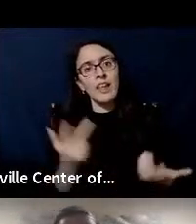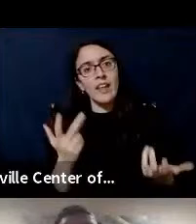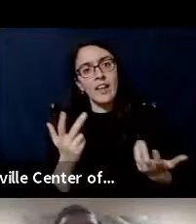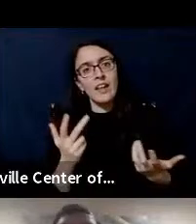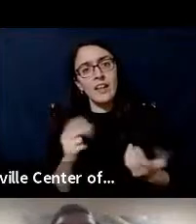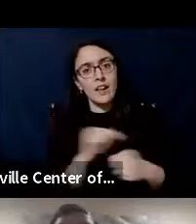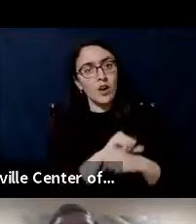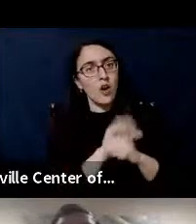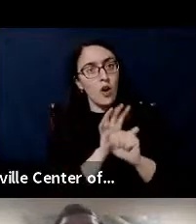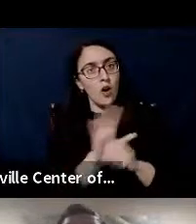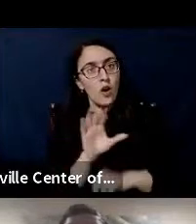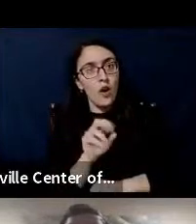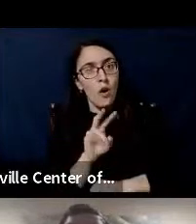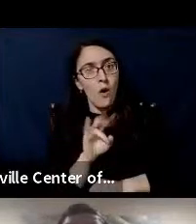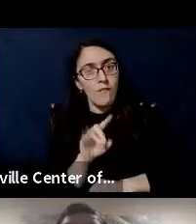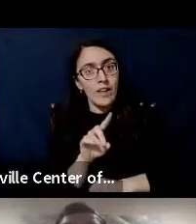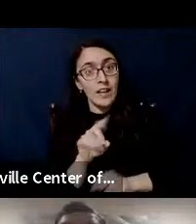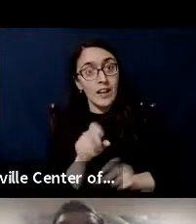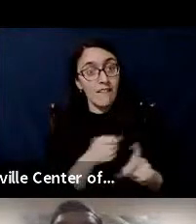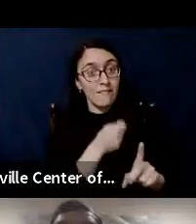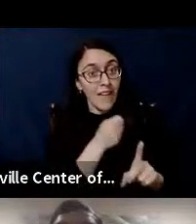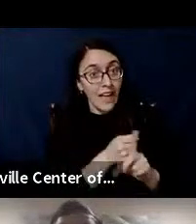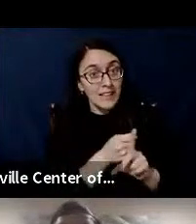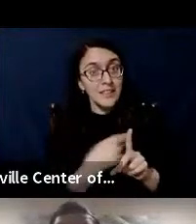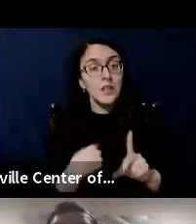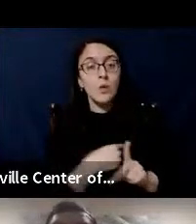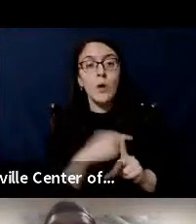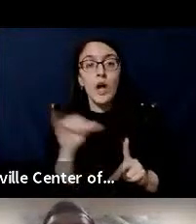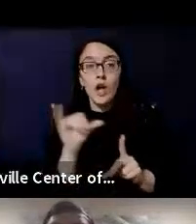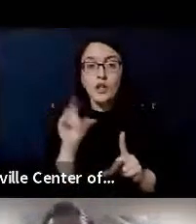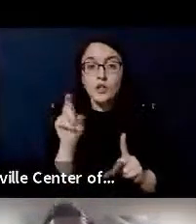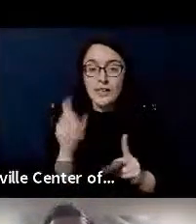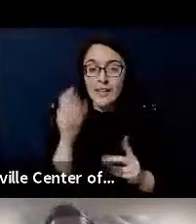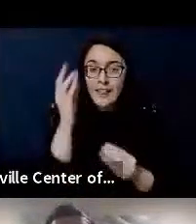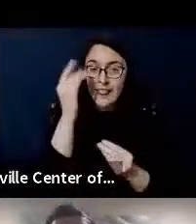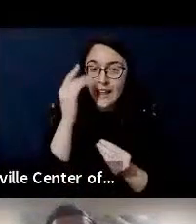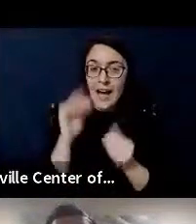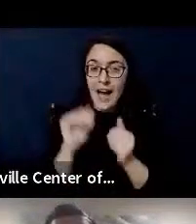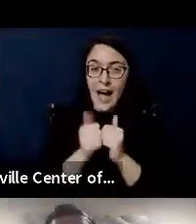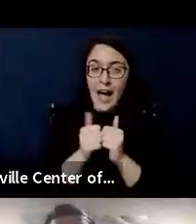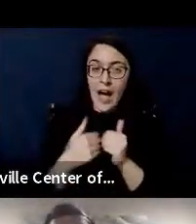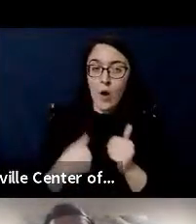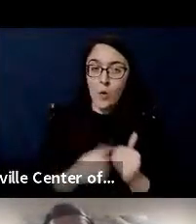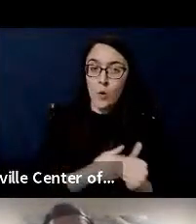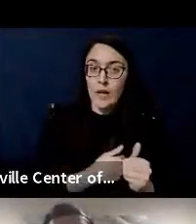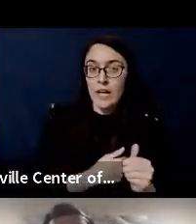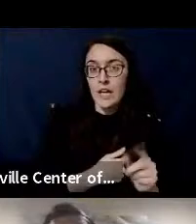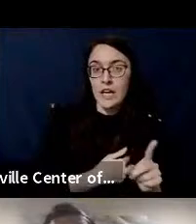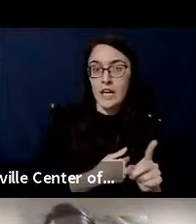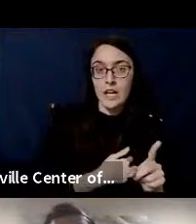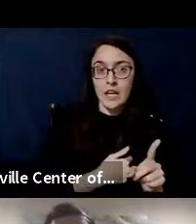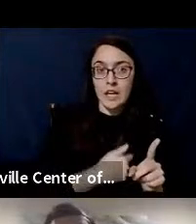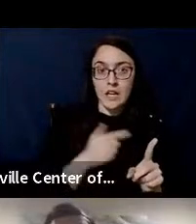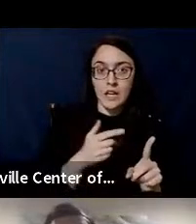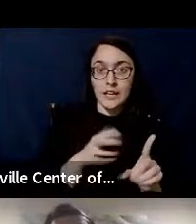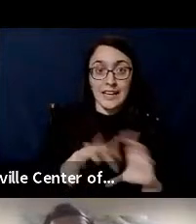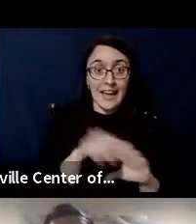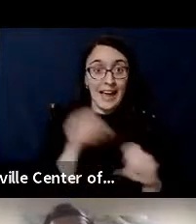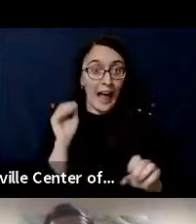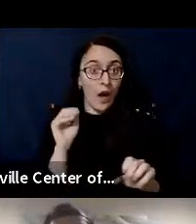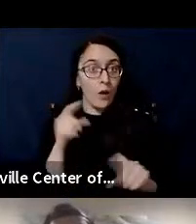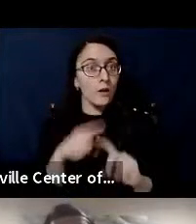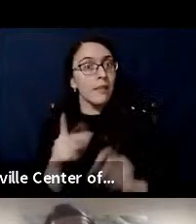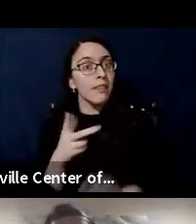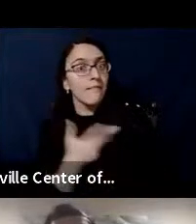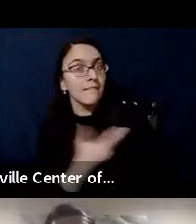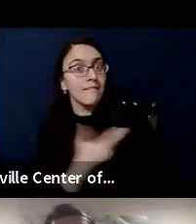COVID has affected, we need to be thinking about how do we get ourselves out of this. And the vaccine is, not everybody's going to